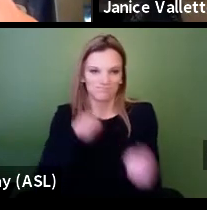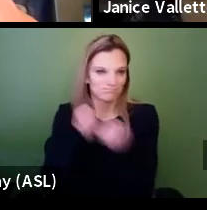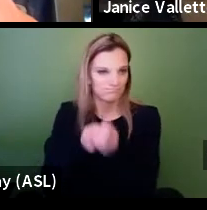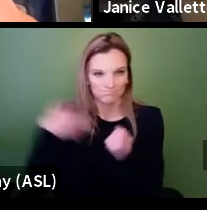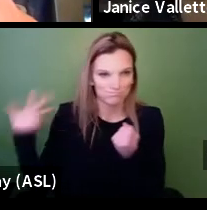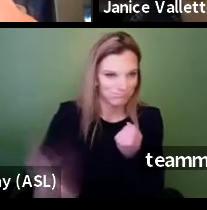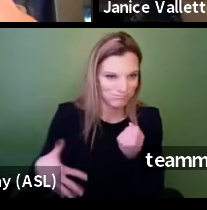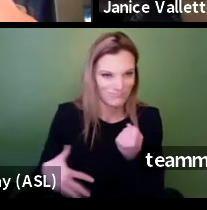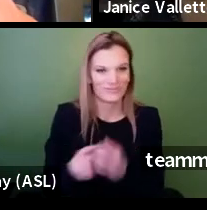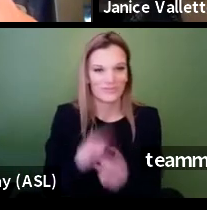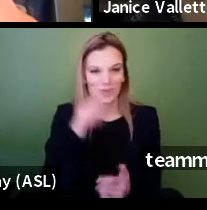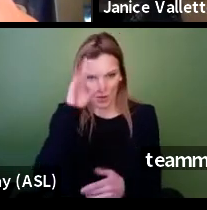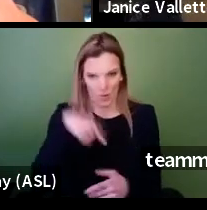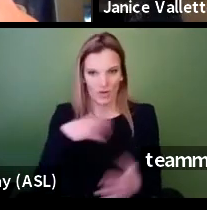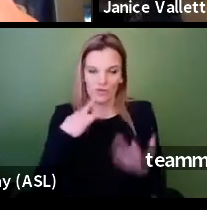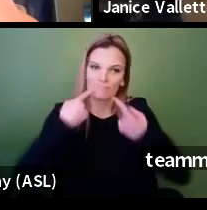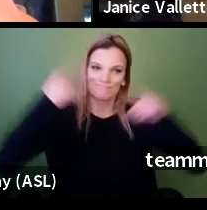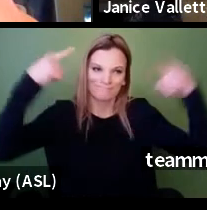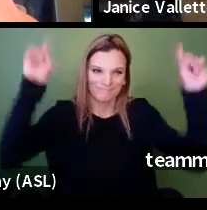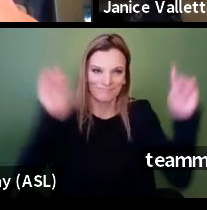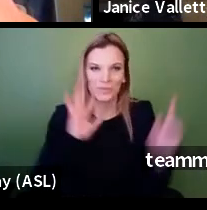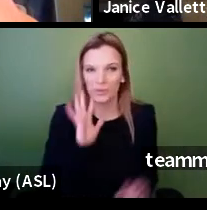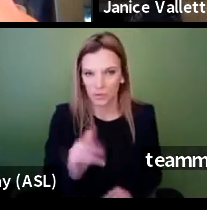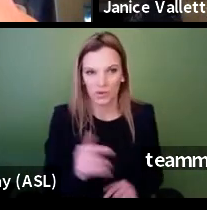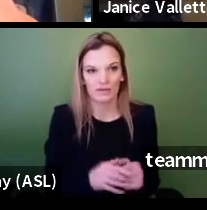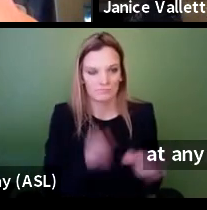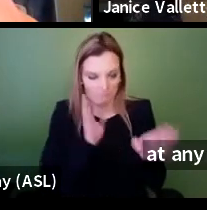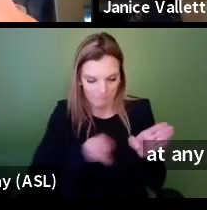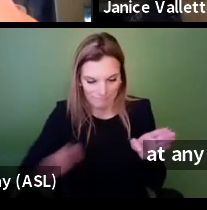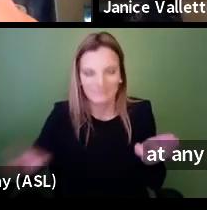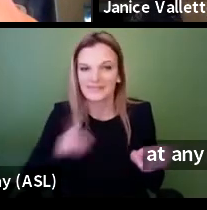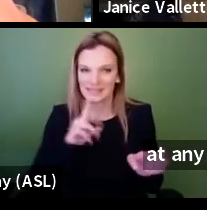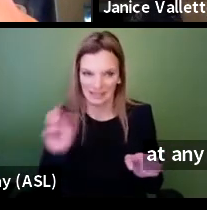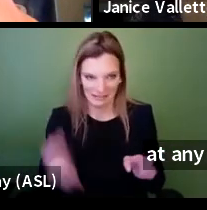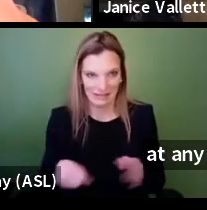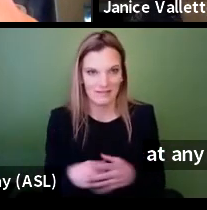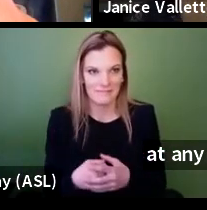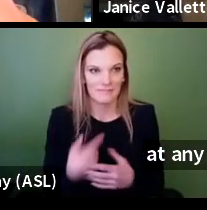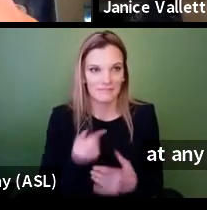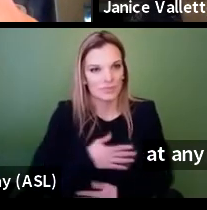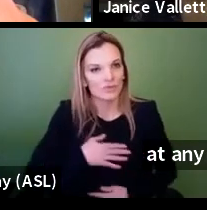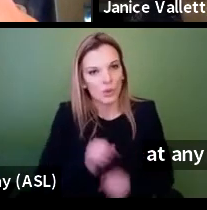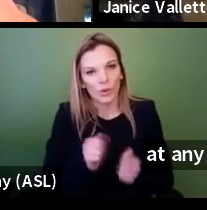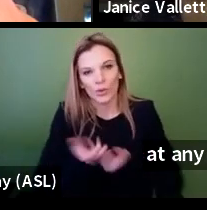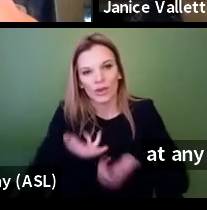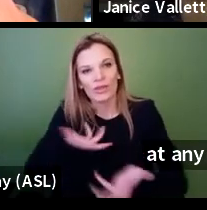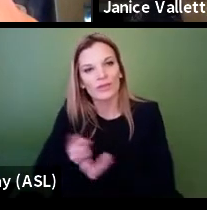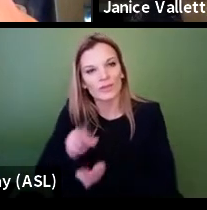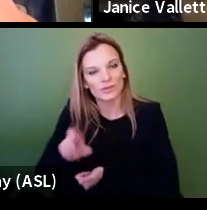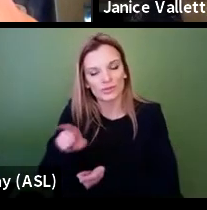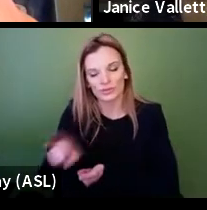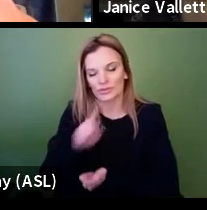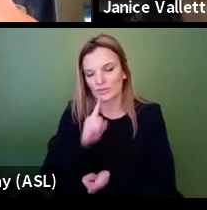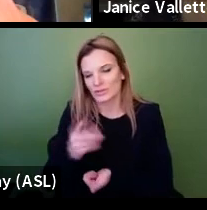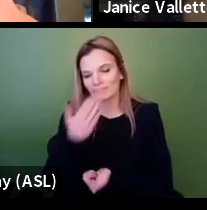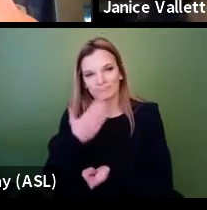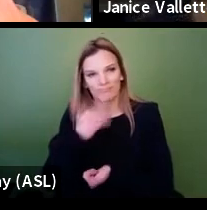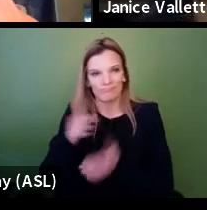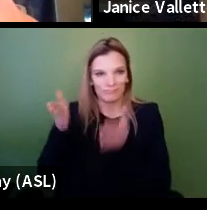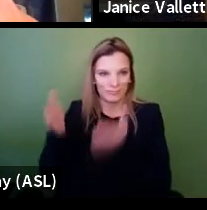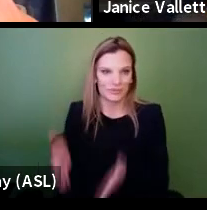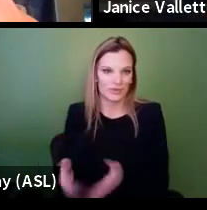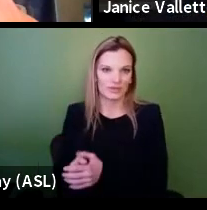in terms of getting things accomplished in decency and order, and just enjoy working with Sue, such a delightful person. And, you know,